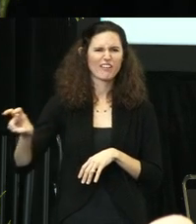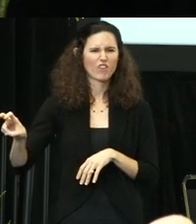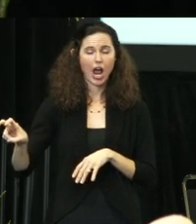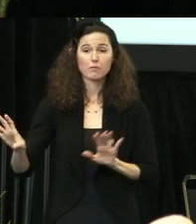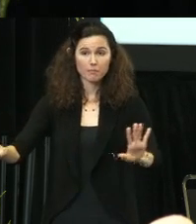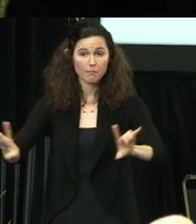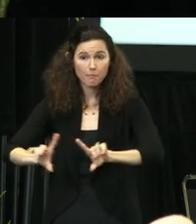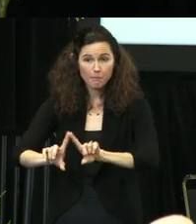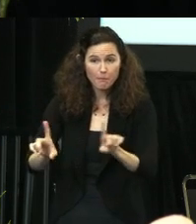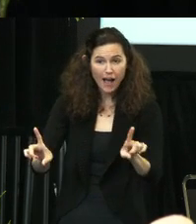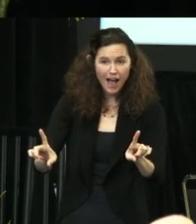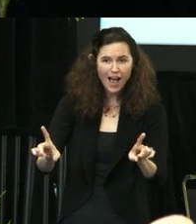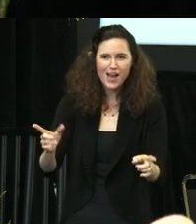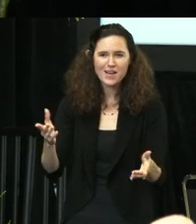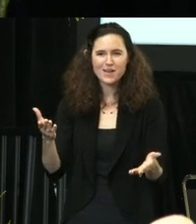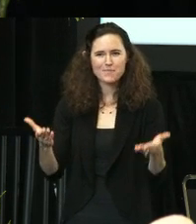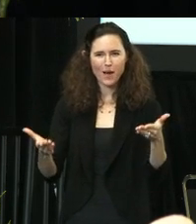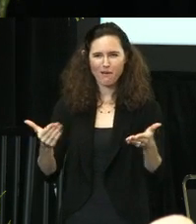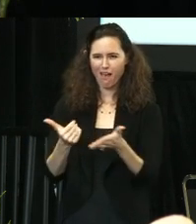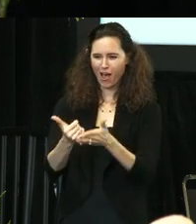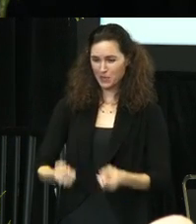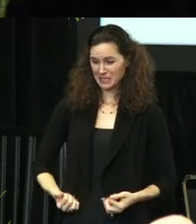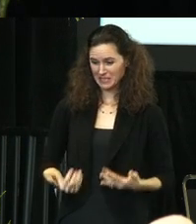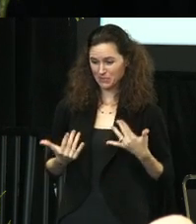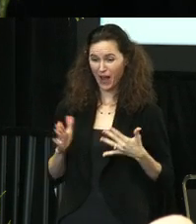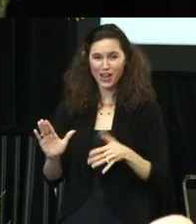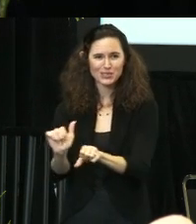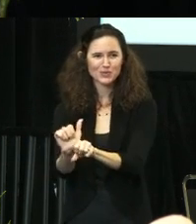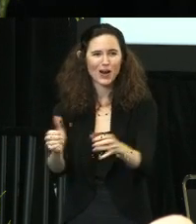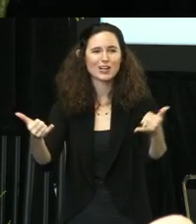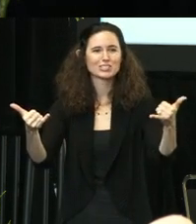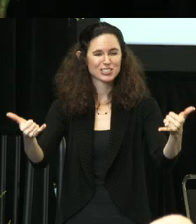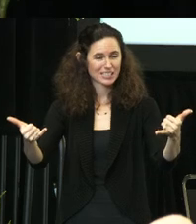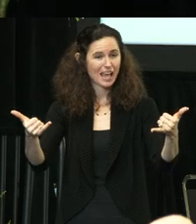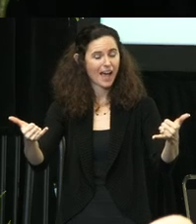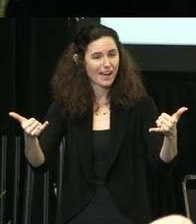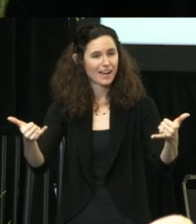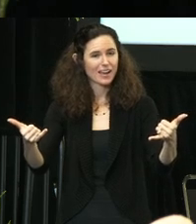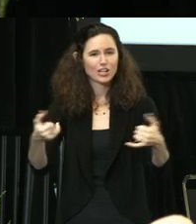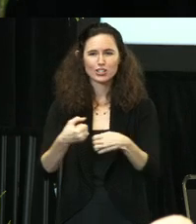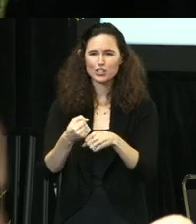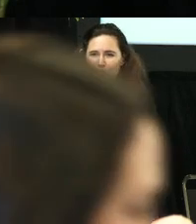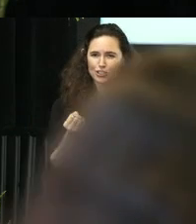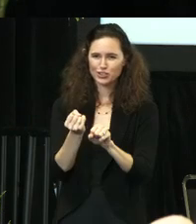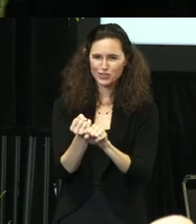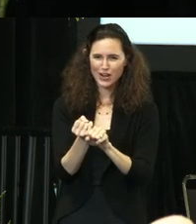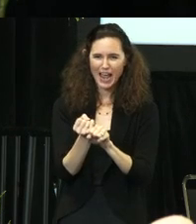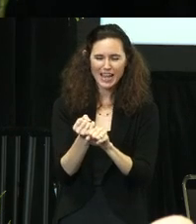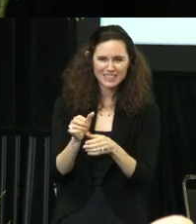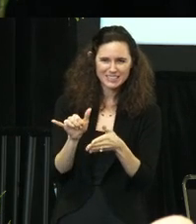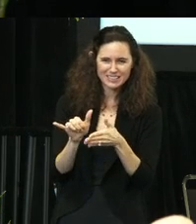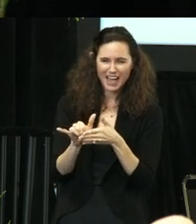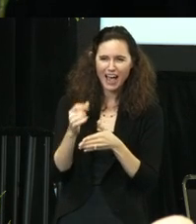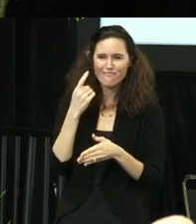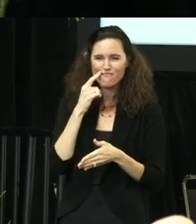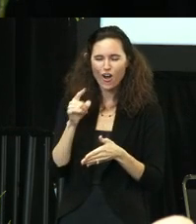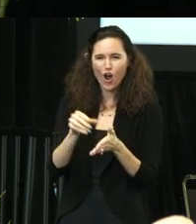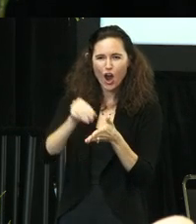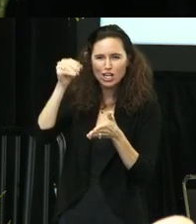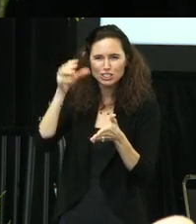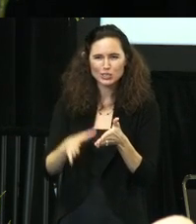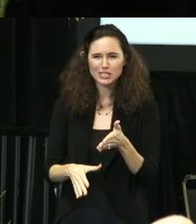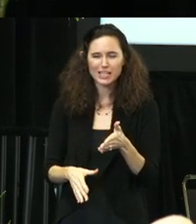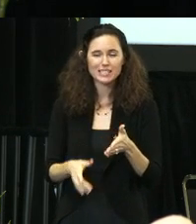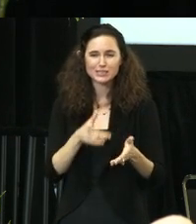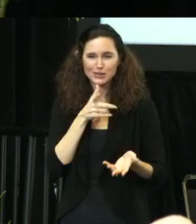year, but probably inspired his work that he does today, the great work he does creating high-impact practices for our students. And this